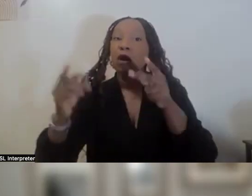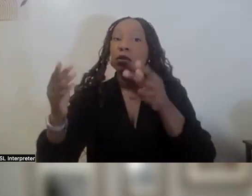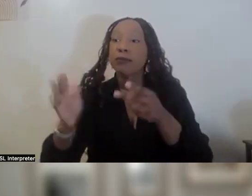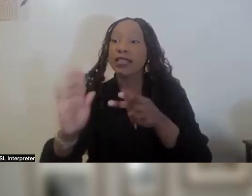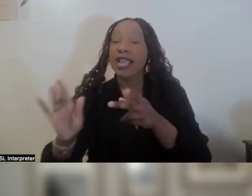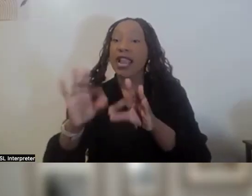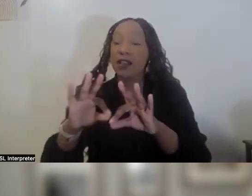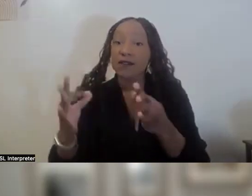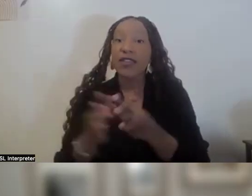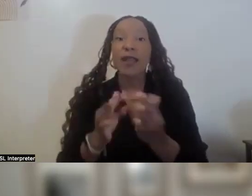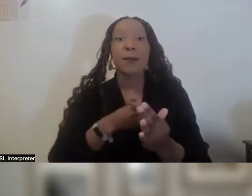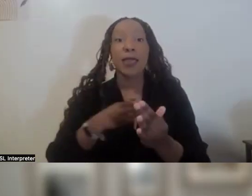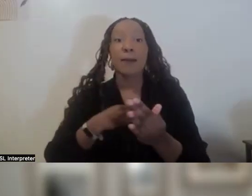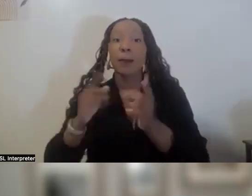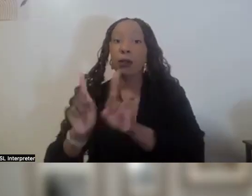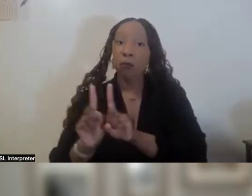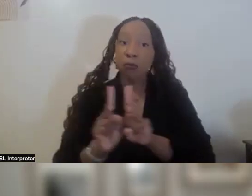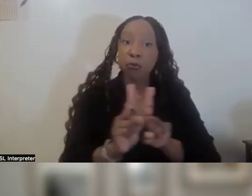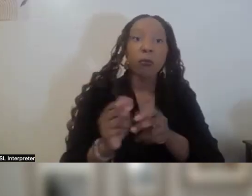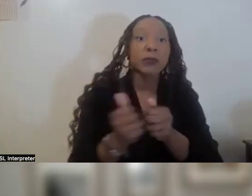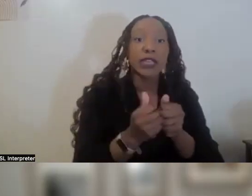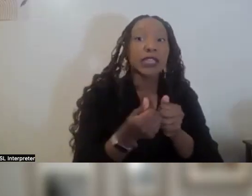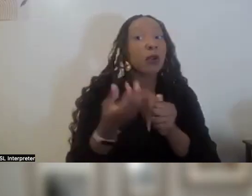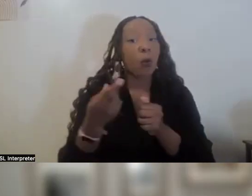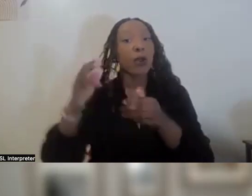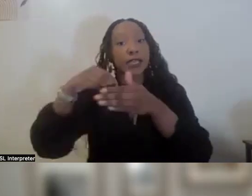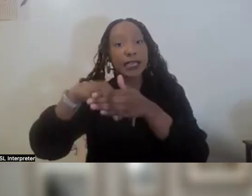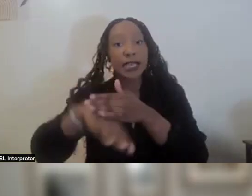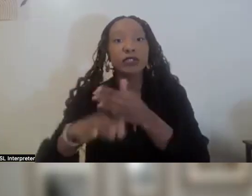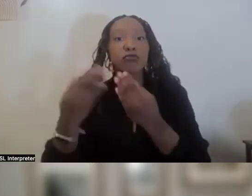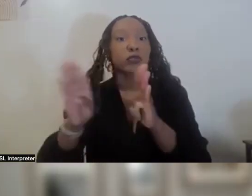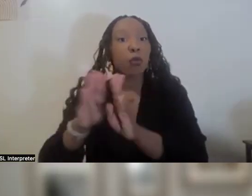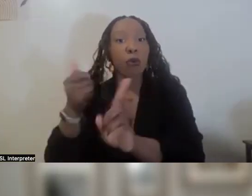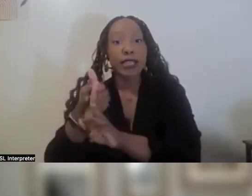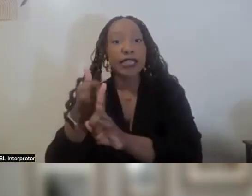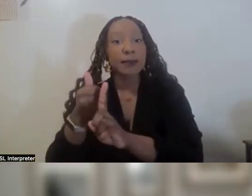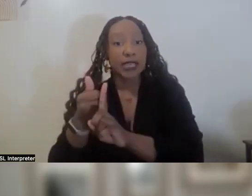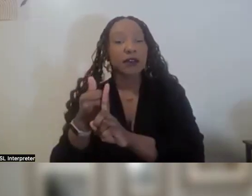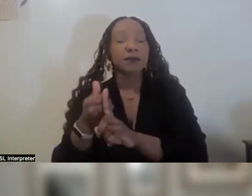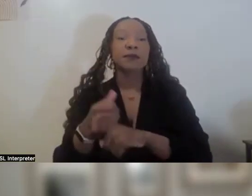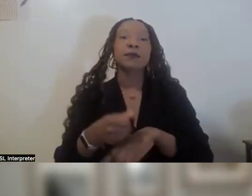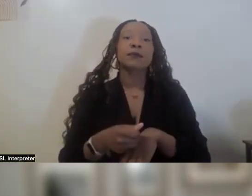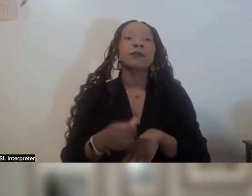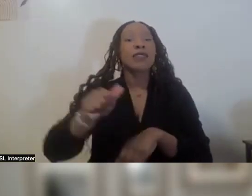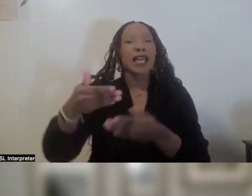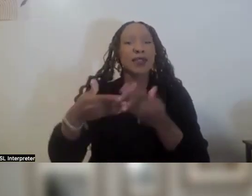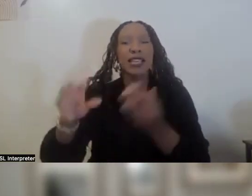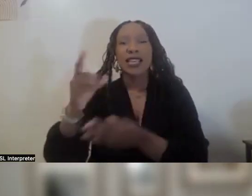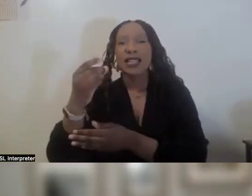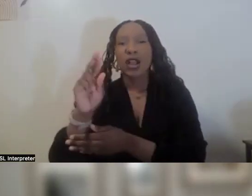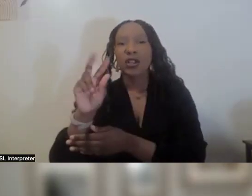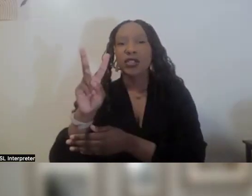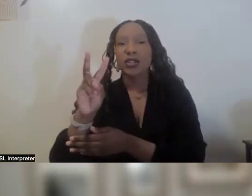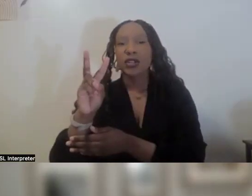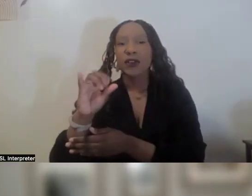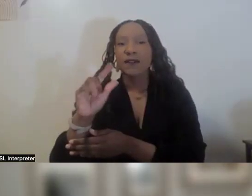family members to the facility, or they're walking in the door. The other thing that Dr. Wittberg had in